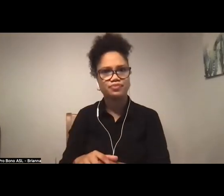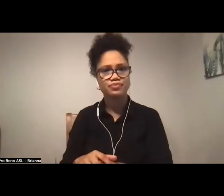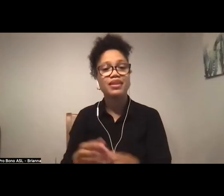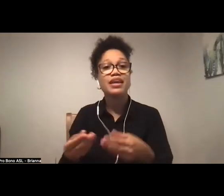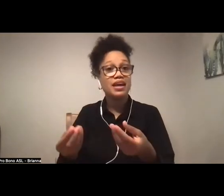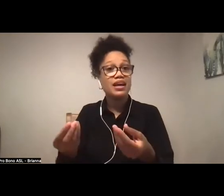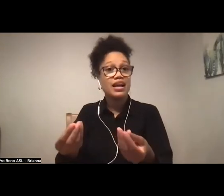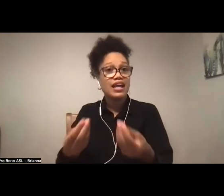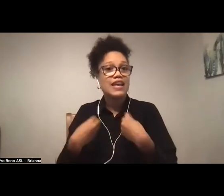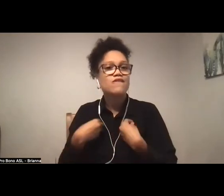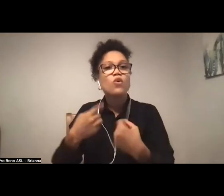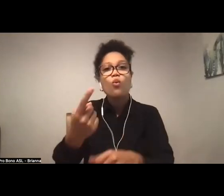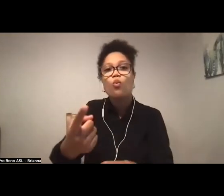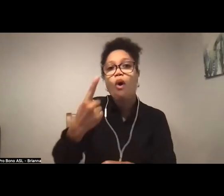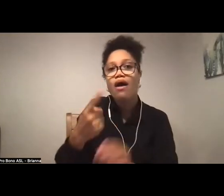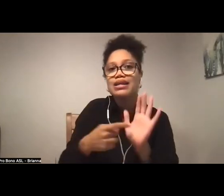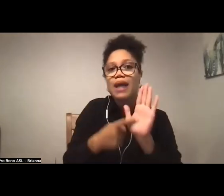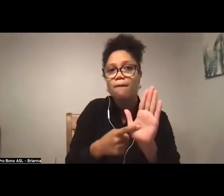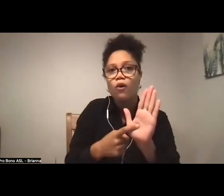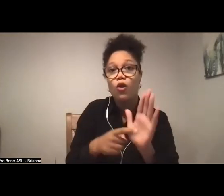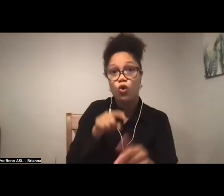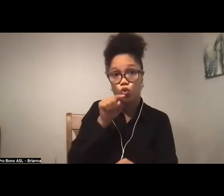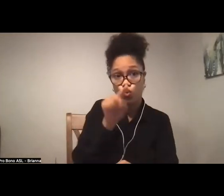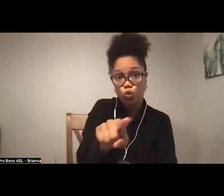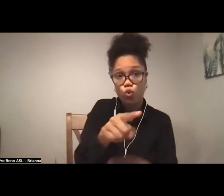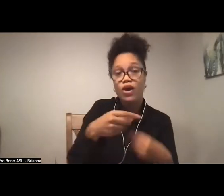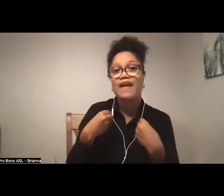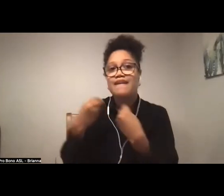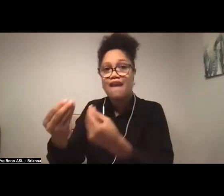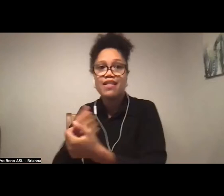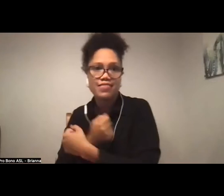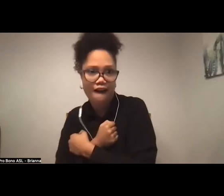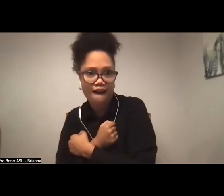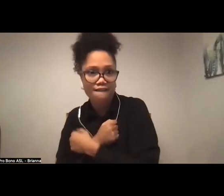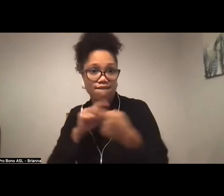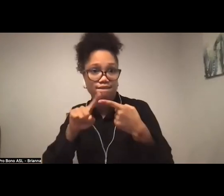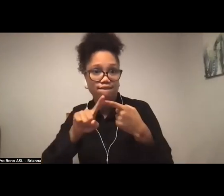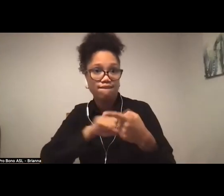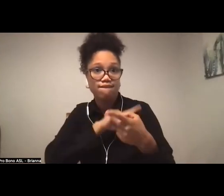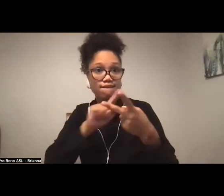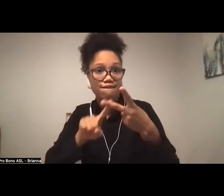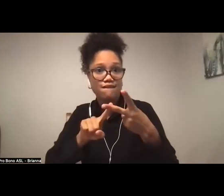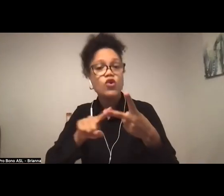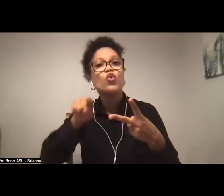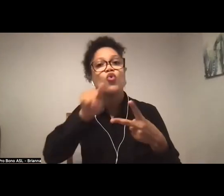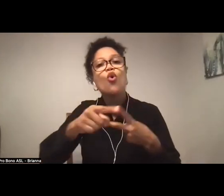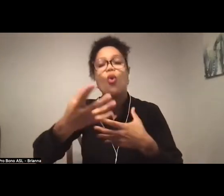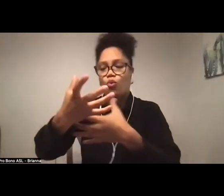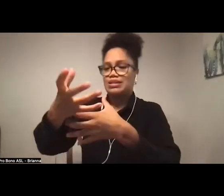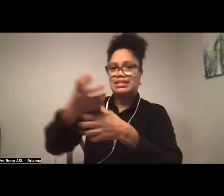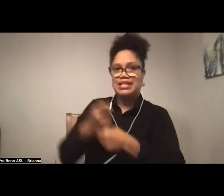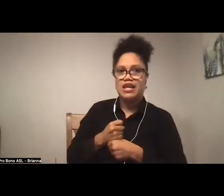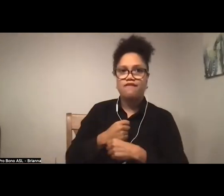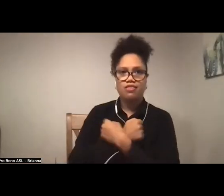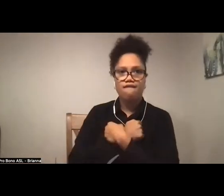Give us one example where you've given love and one example where you've received love this week.